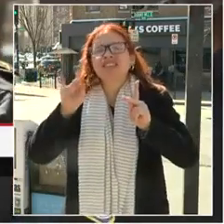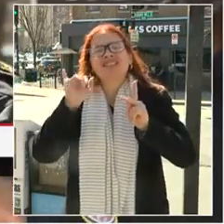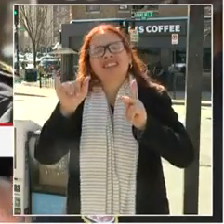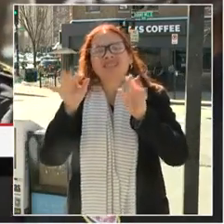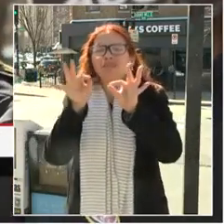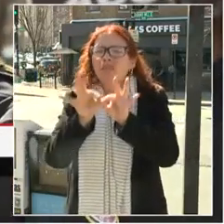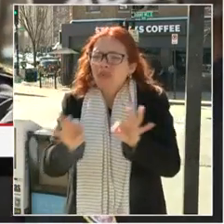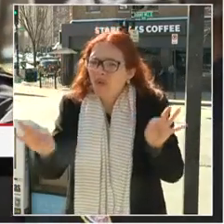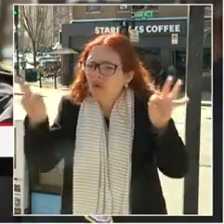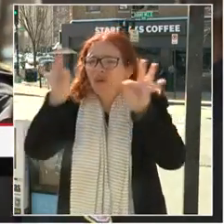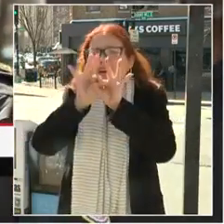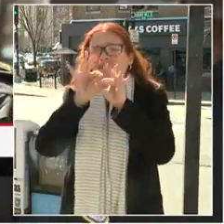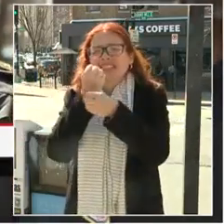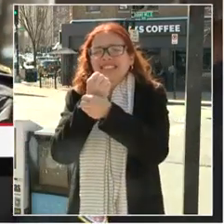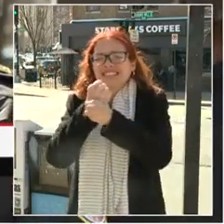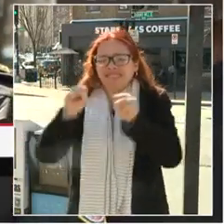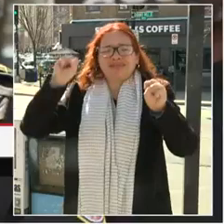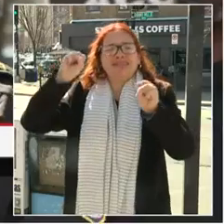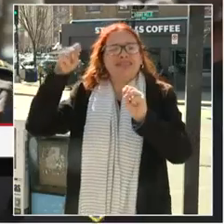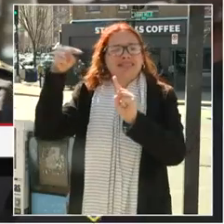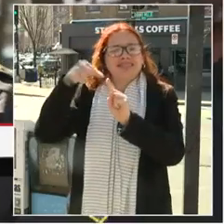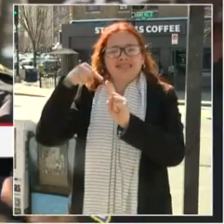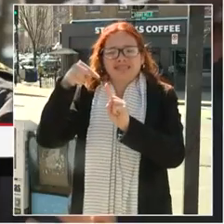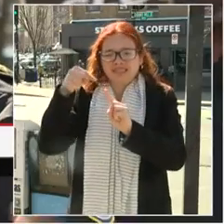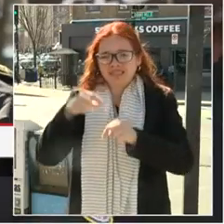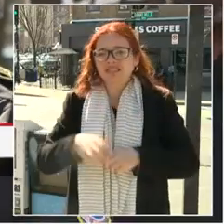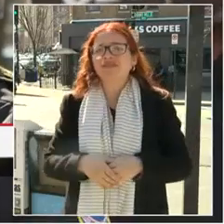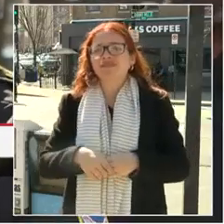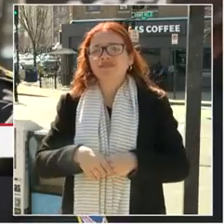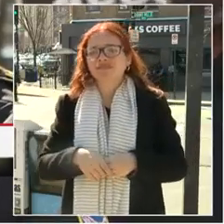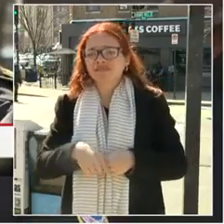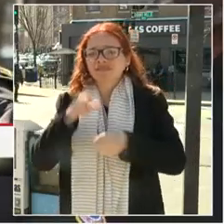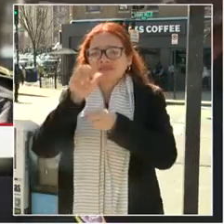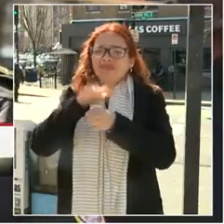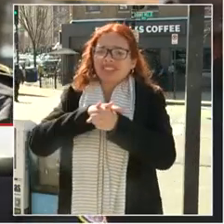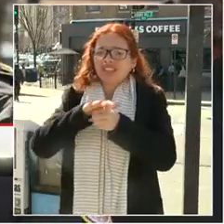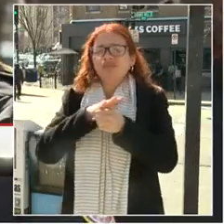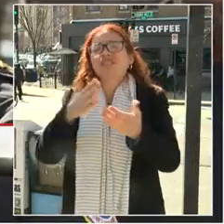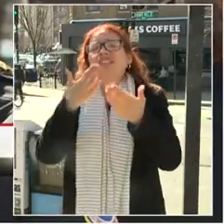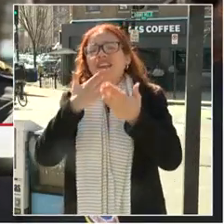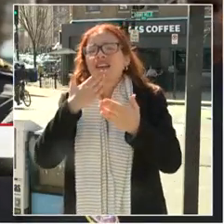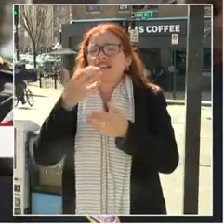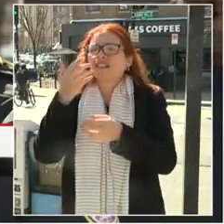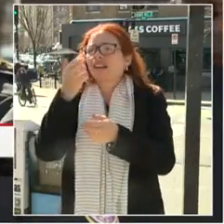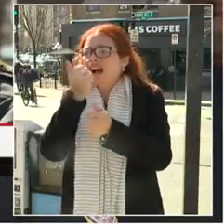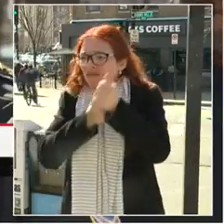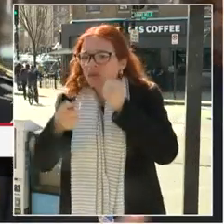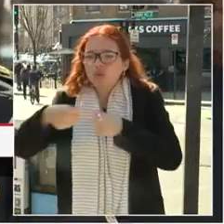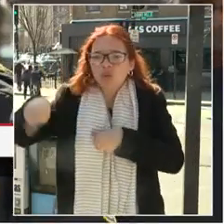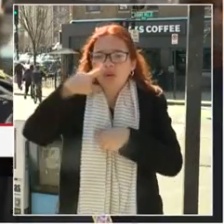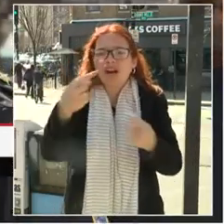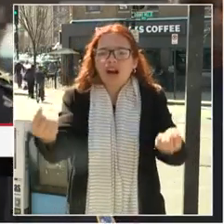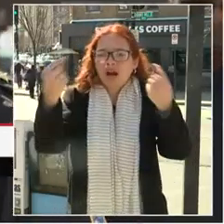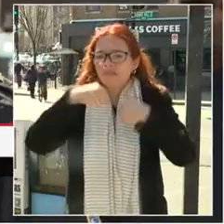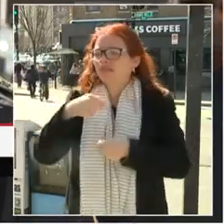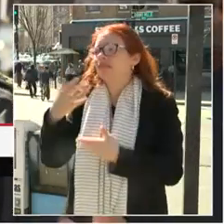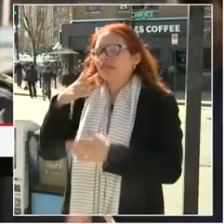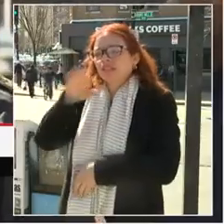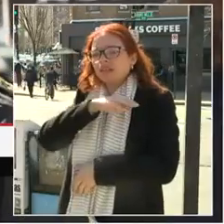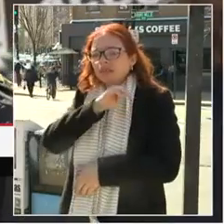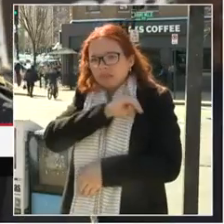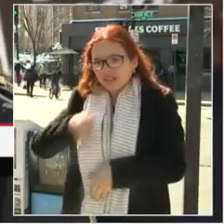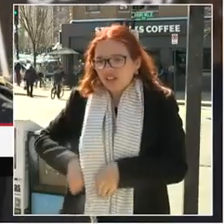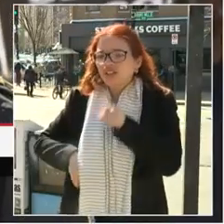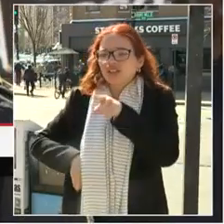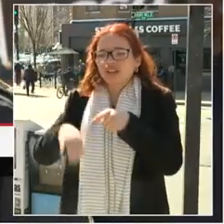safest neighborhood that we possibly can have. So I want to thank everyone for coming out today, and as the mayor and I are prepared to take any questions that you have, I just